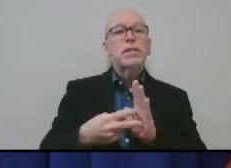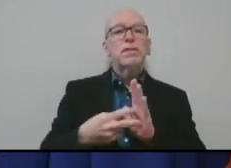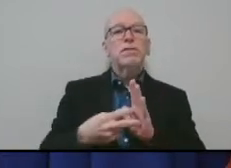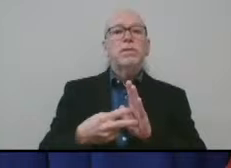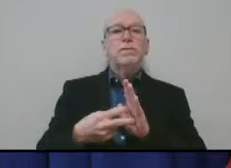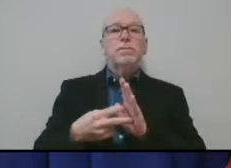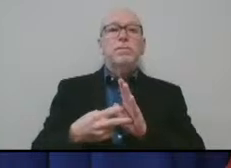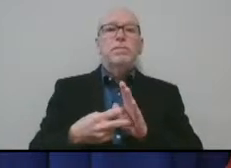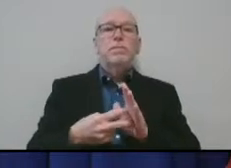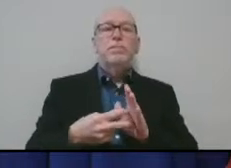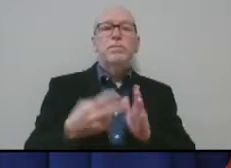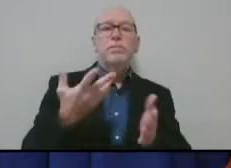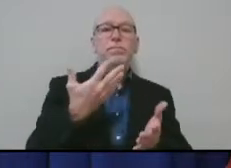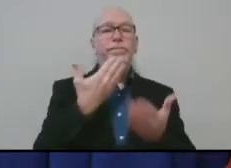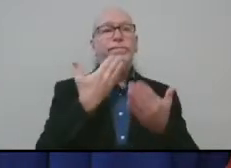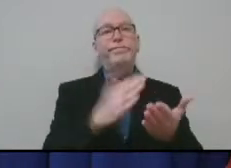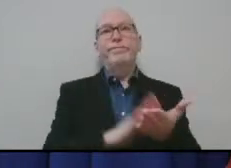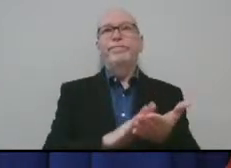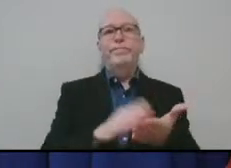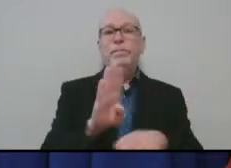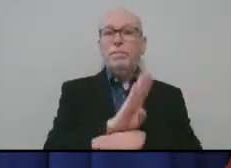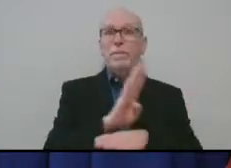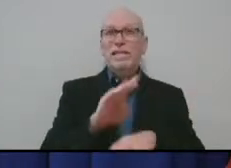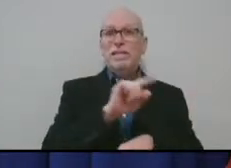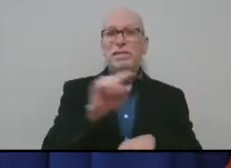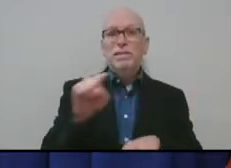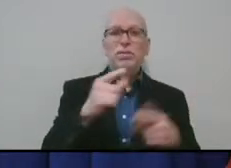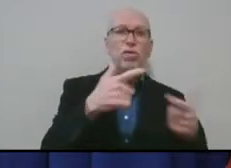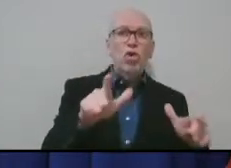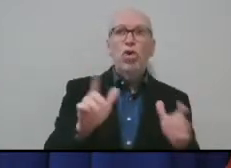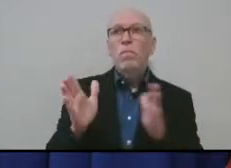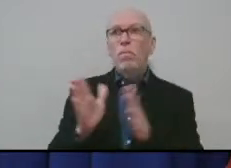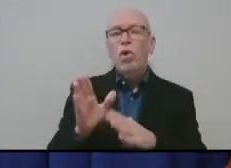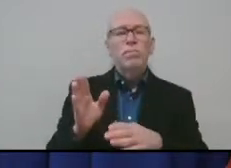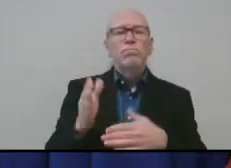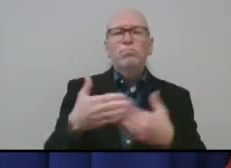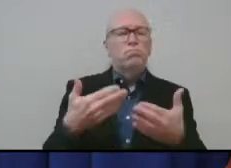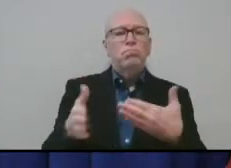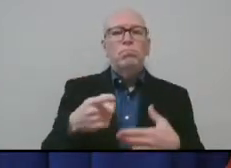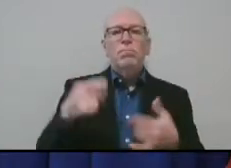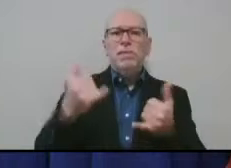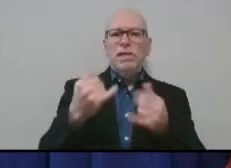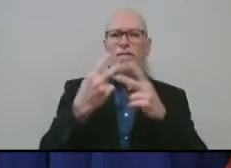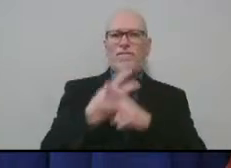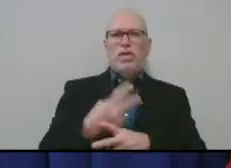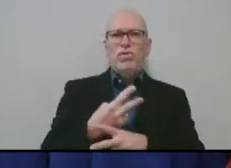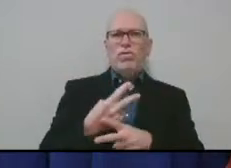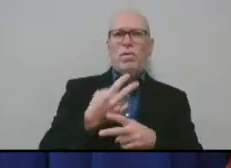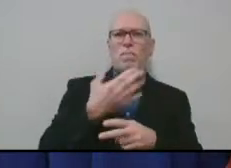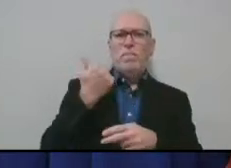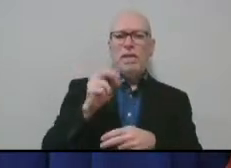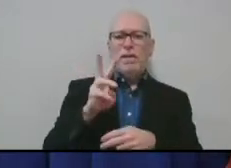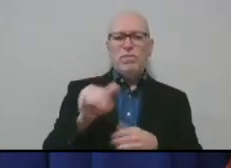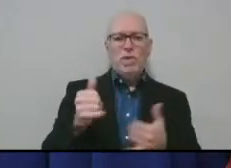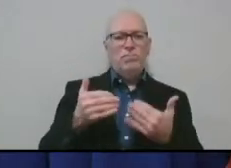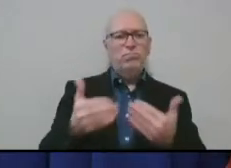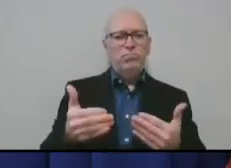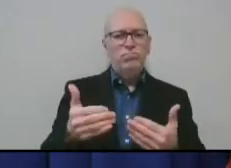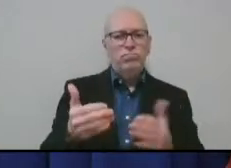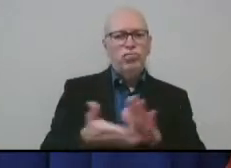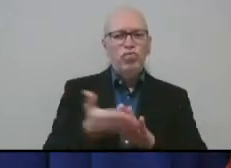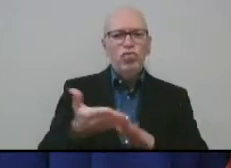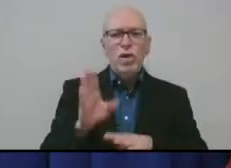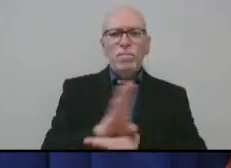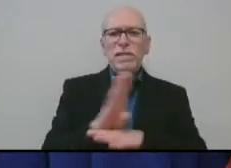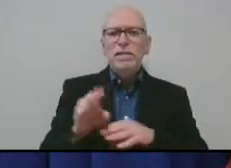again, credit where credit's due. Our businesses, large and small, are figuring out ways to conduct business safely, and